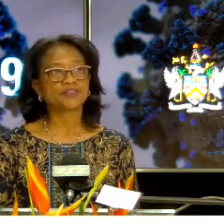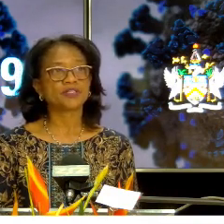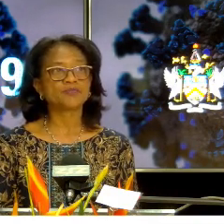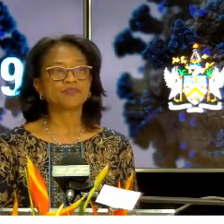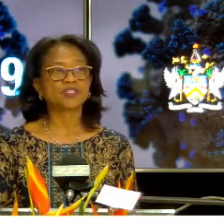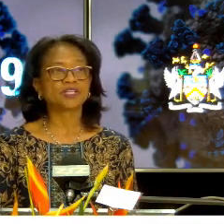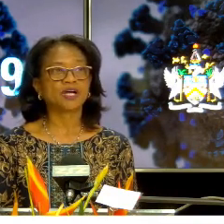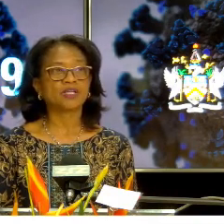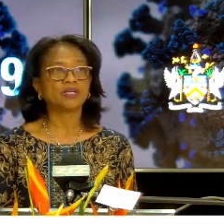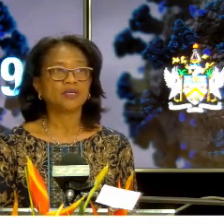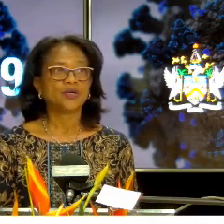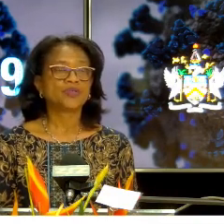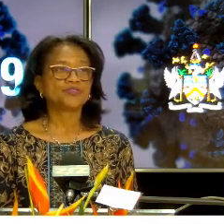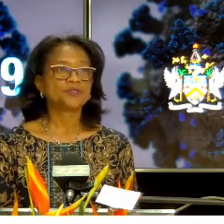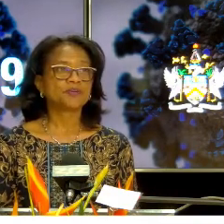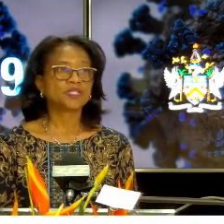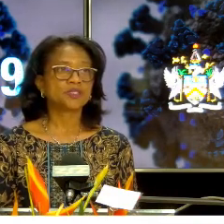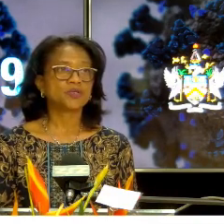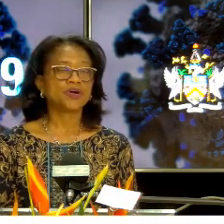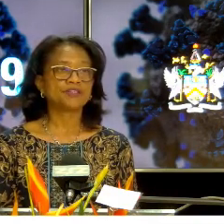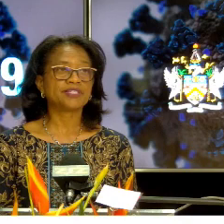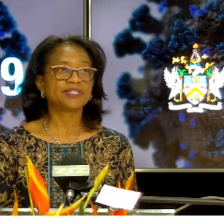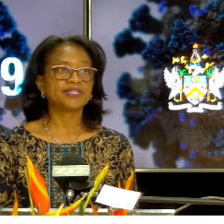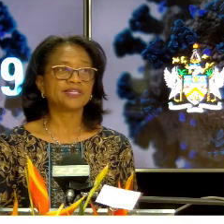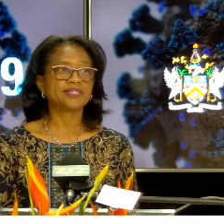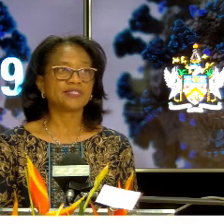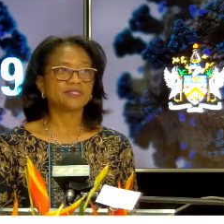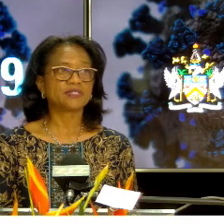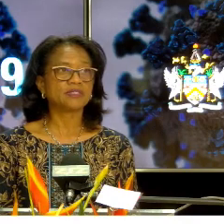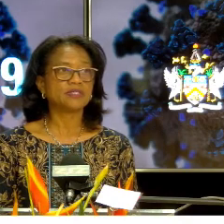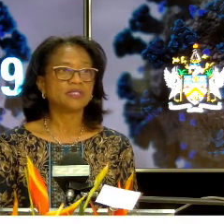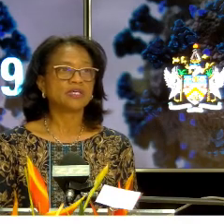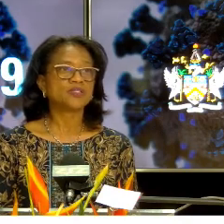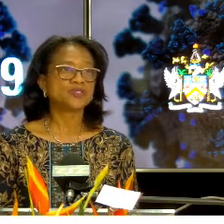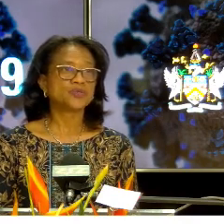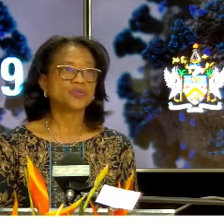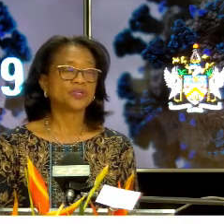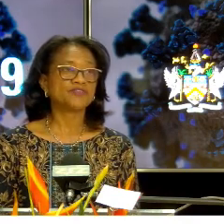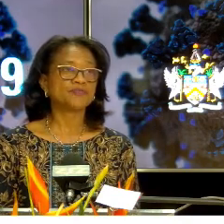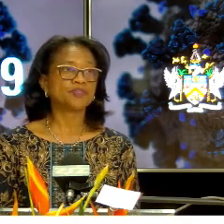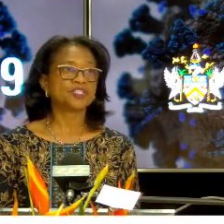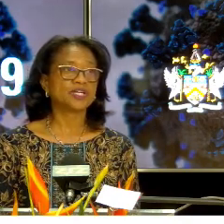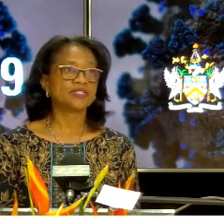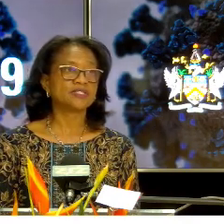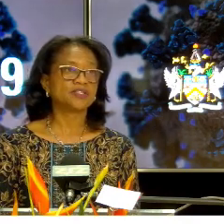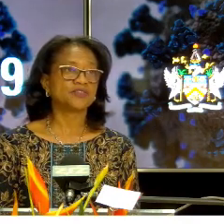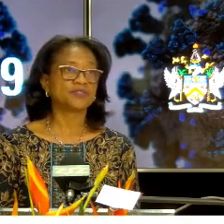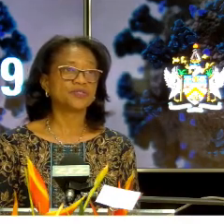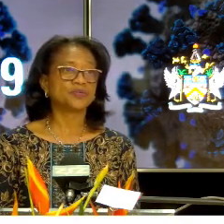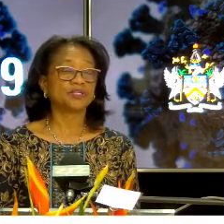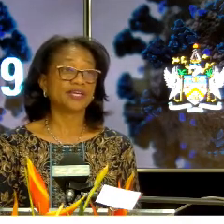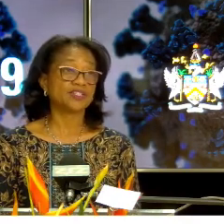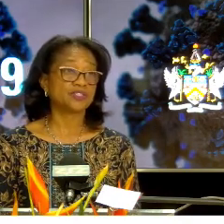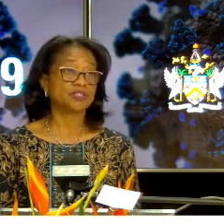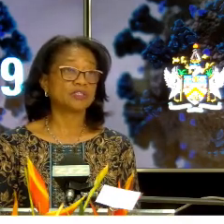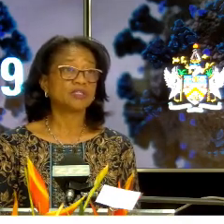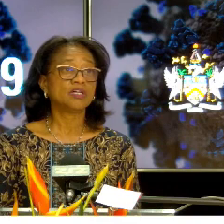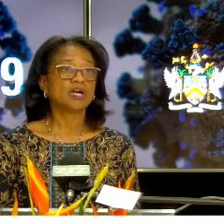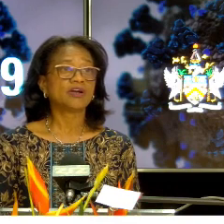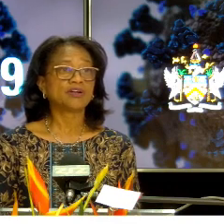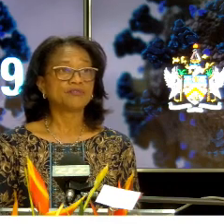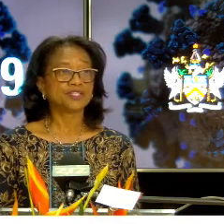Minister of Health's protocol with respect to quarantine and testing. And so if perchance an individual, a